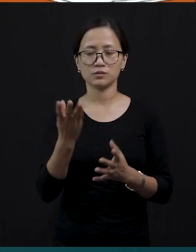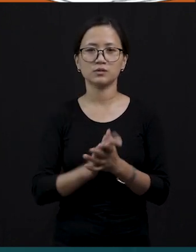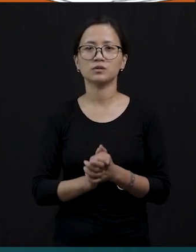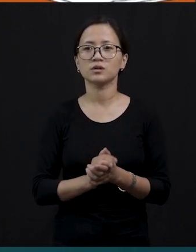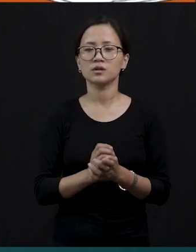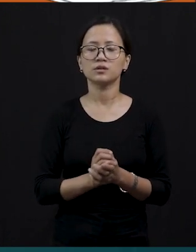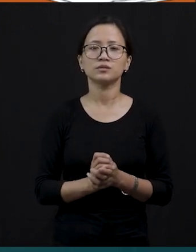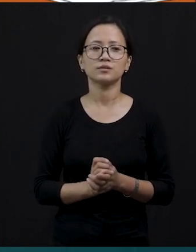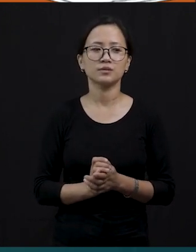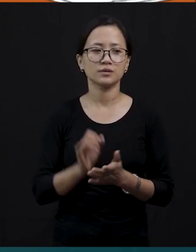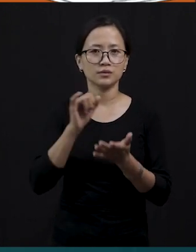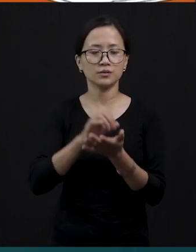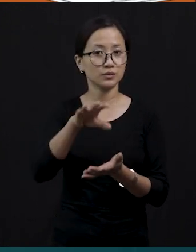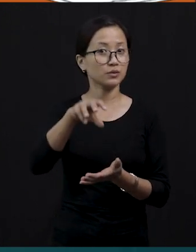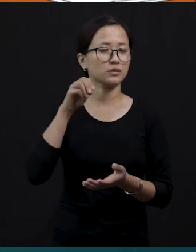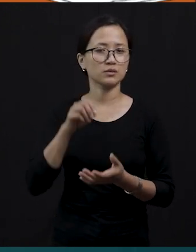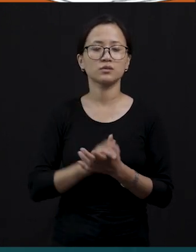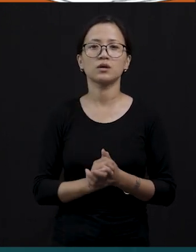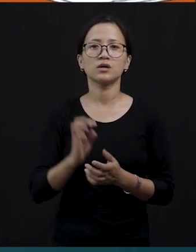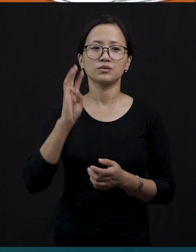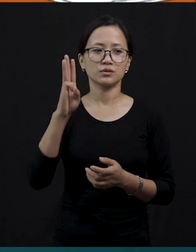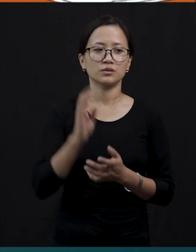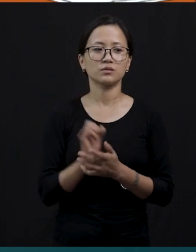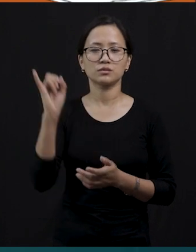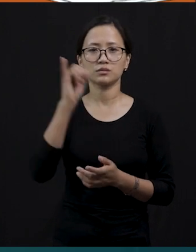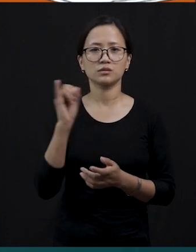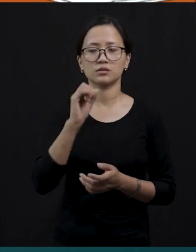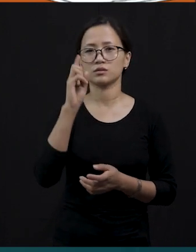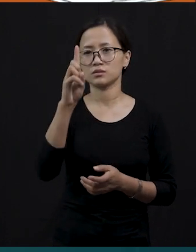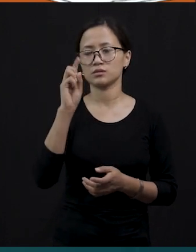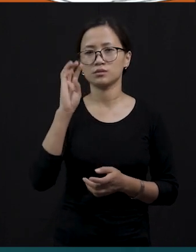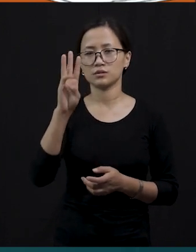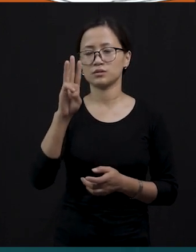total number that we got, how much?